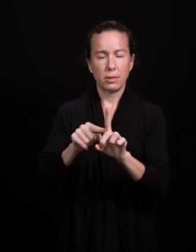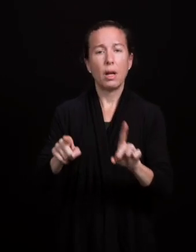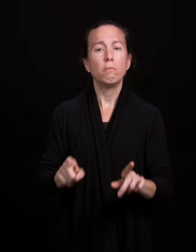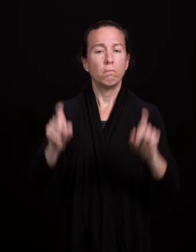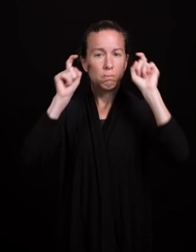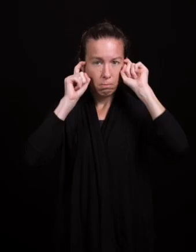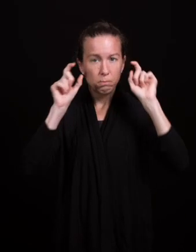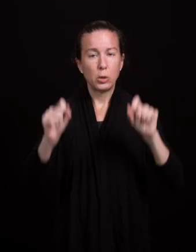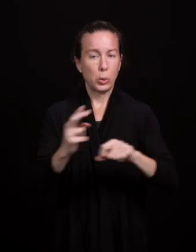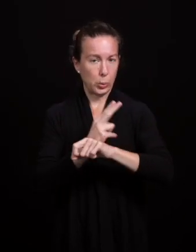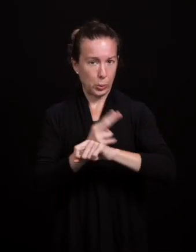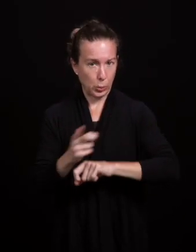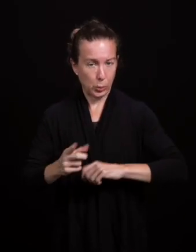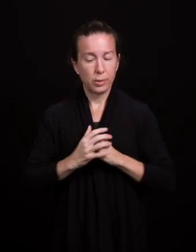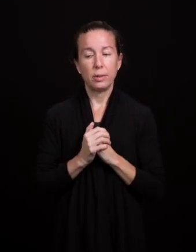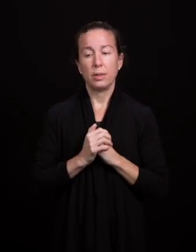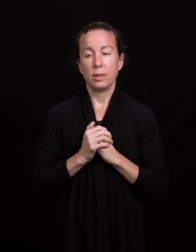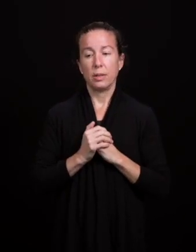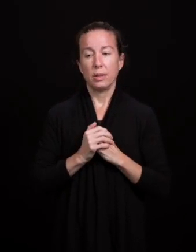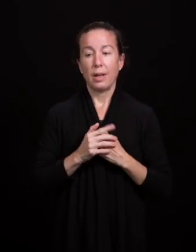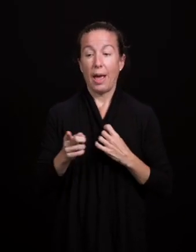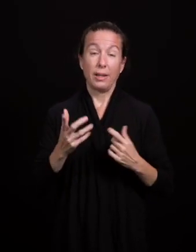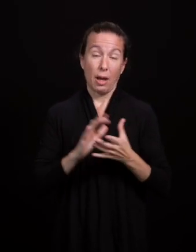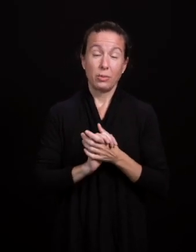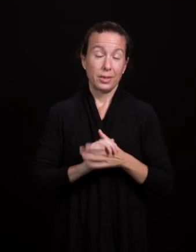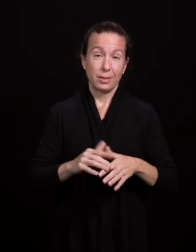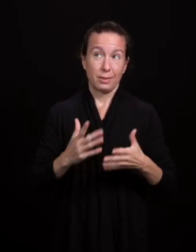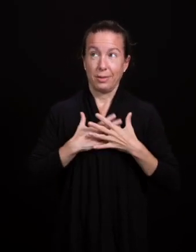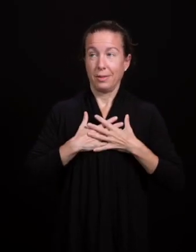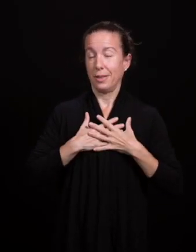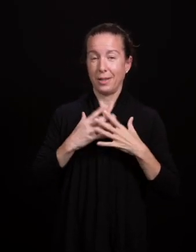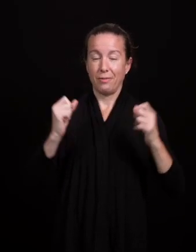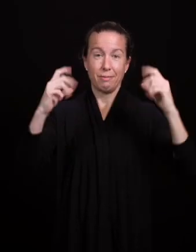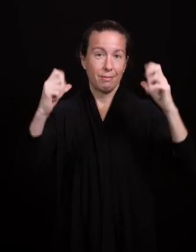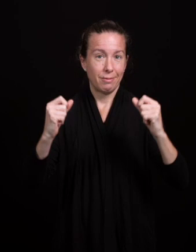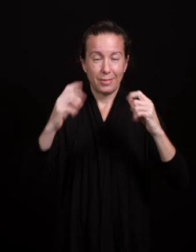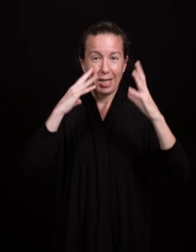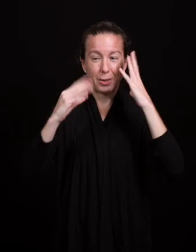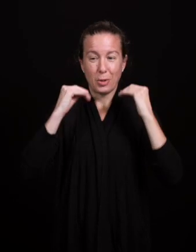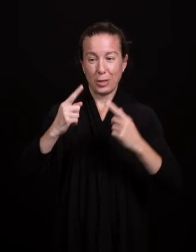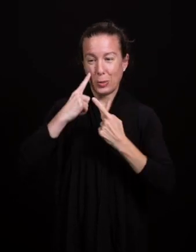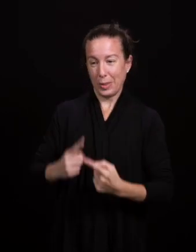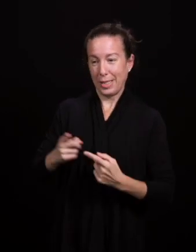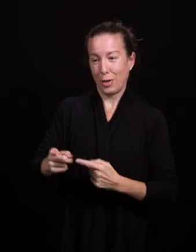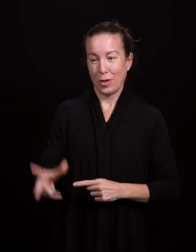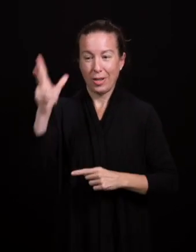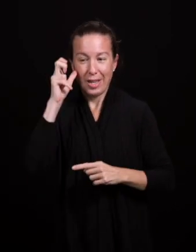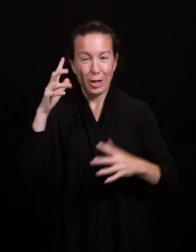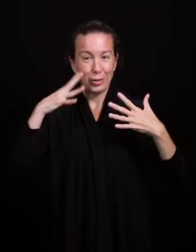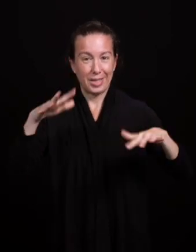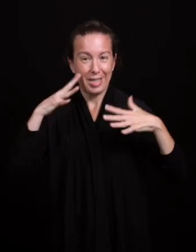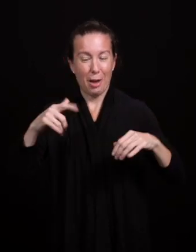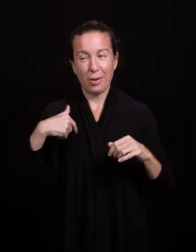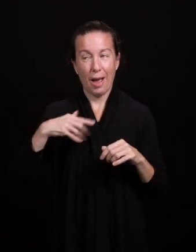aids on, and it was a pretty phenomenal experience to see her hear sound for the first time. Never forget